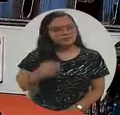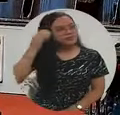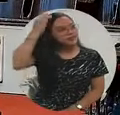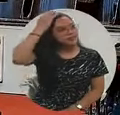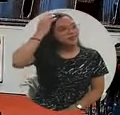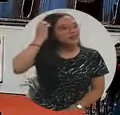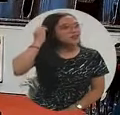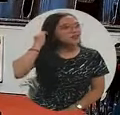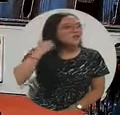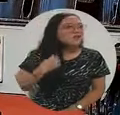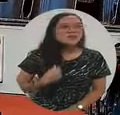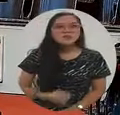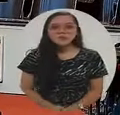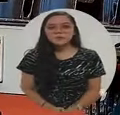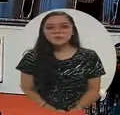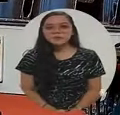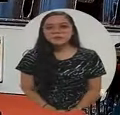Very bright si Kulas, no?